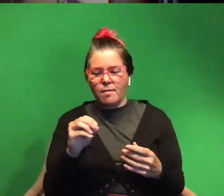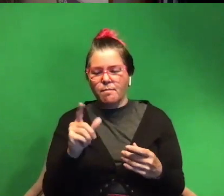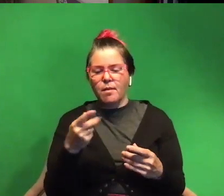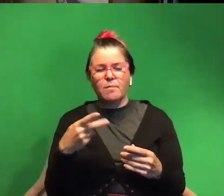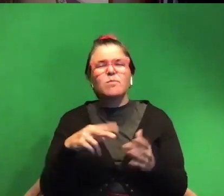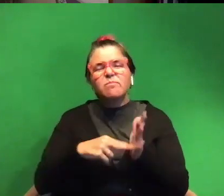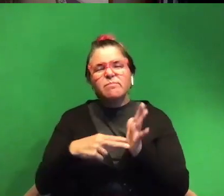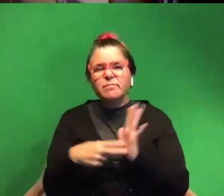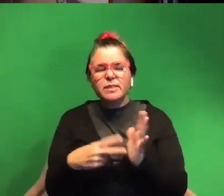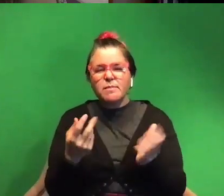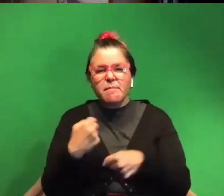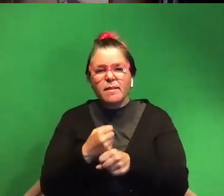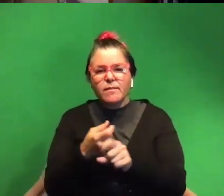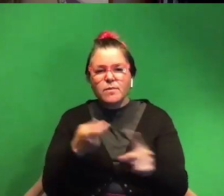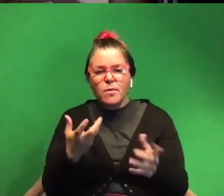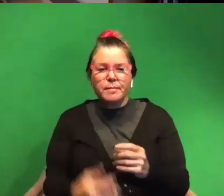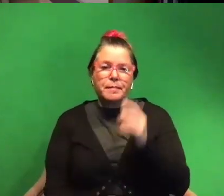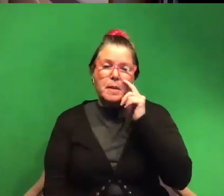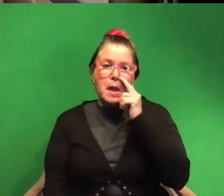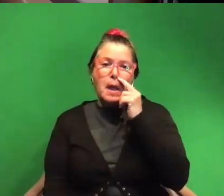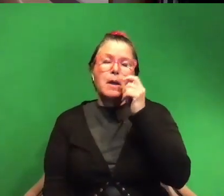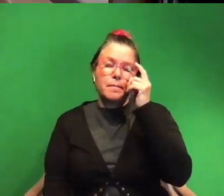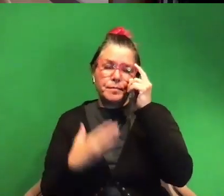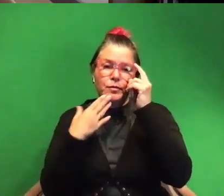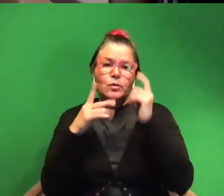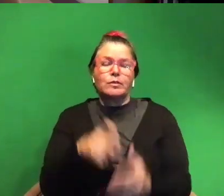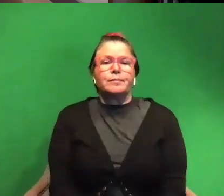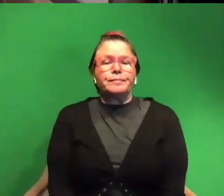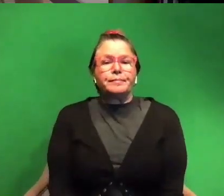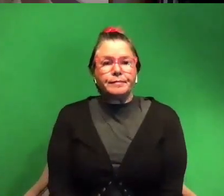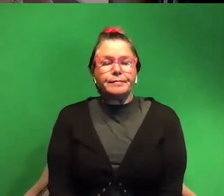What's a polyp made out of? Yeah, that's another great question.